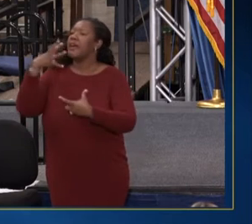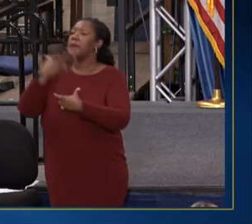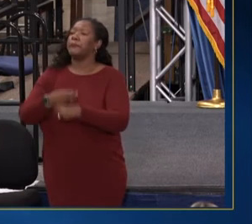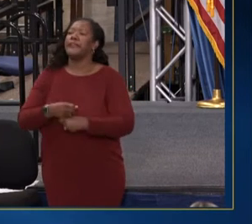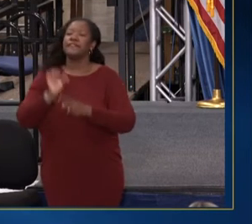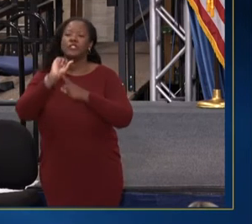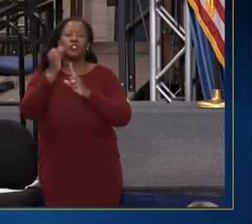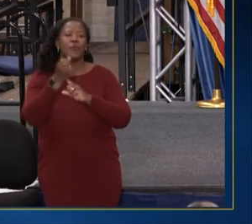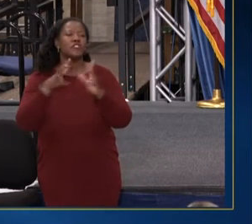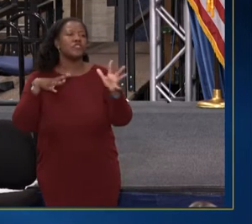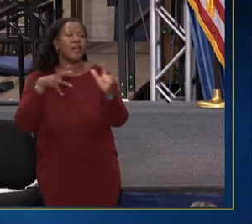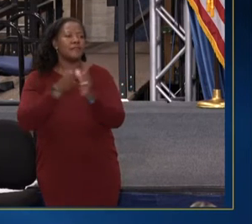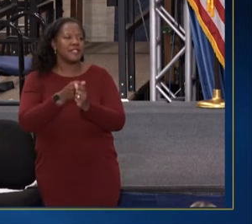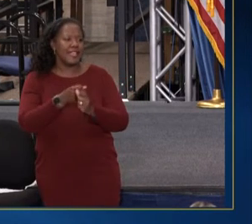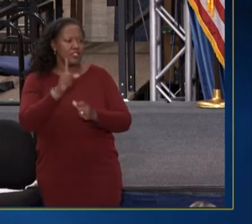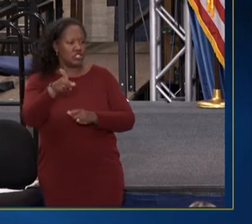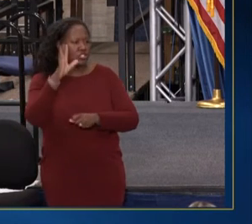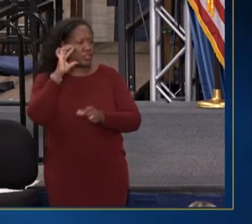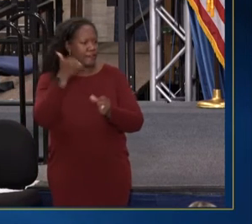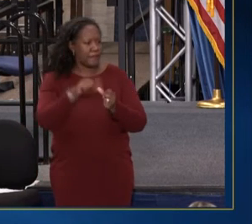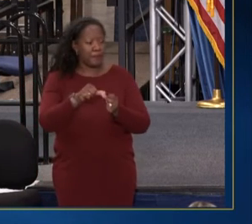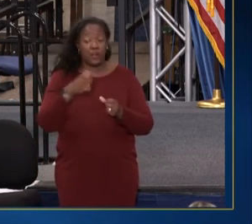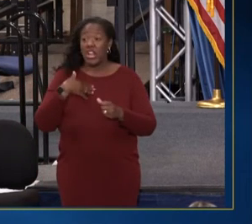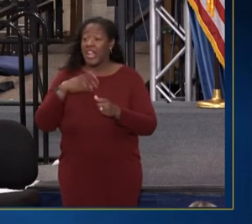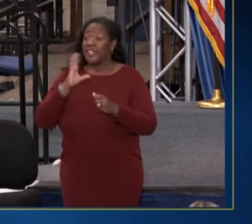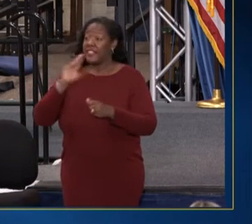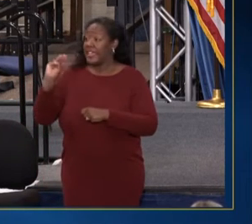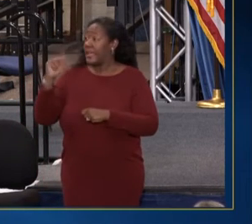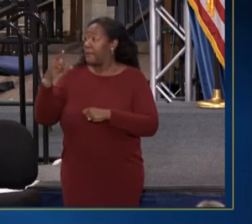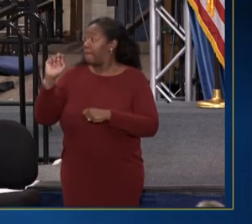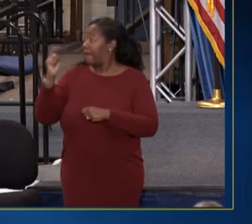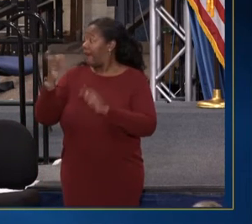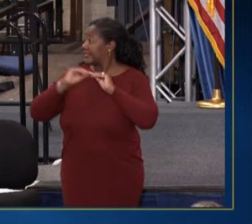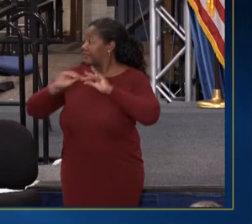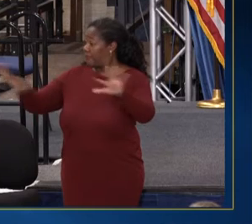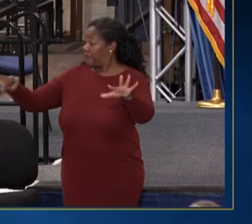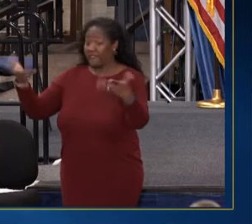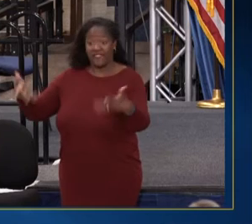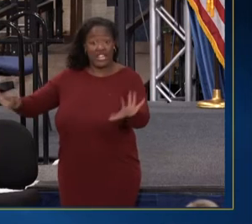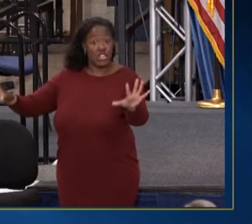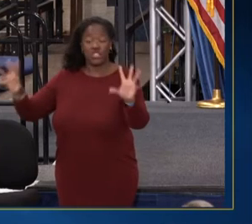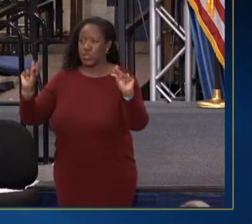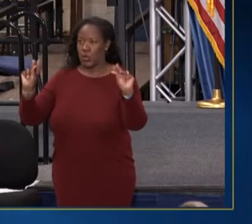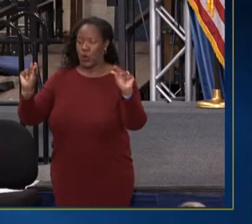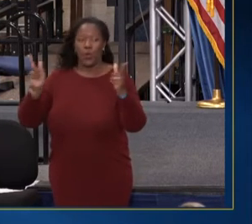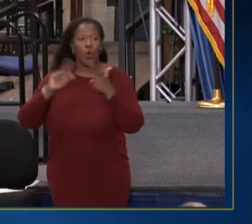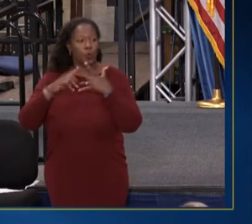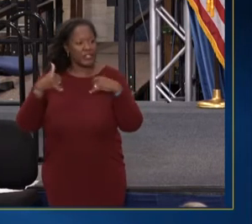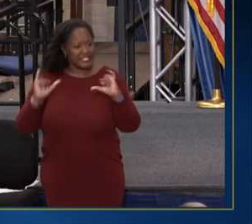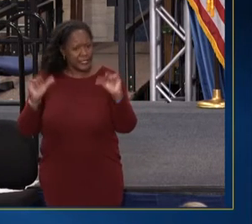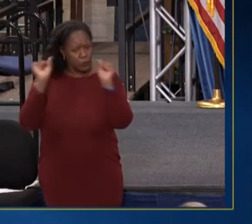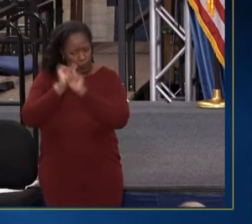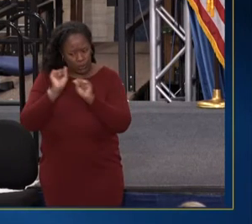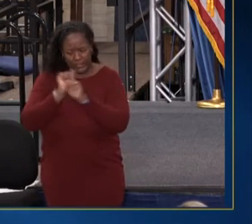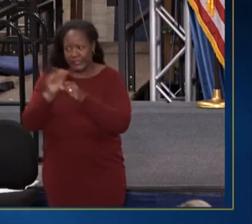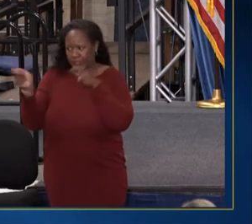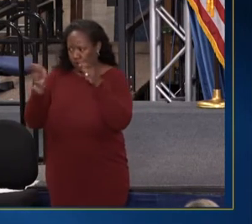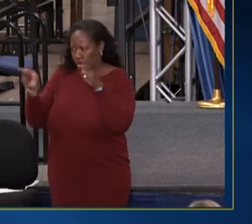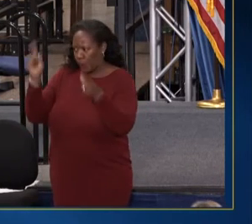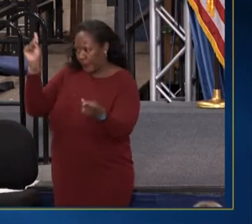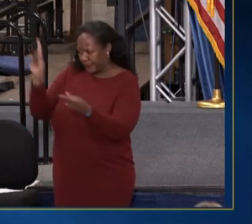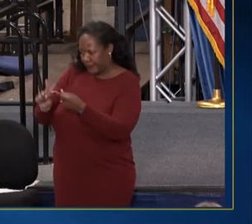situation update just to remind you, in fact, that this outbreak is not over, but we are still working feverishly to control it. As of